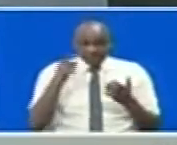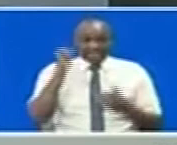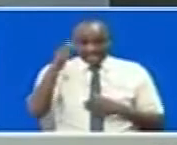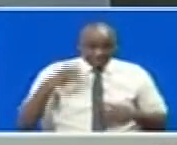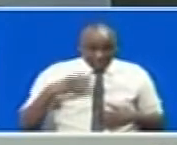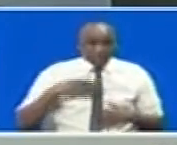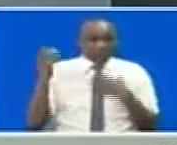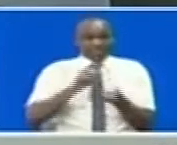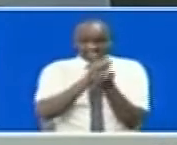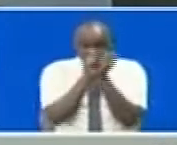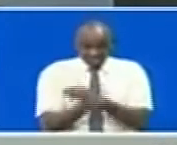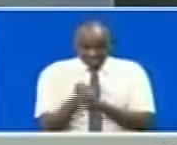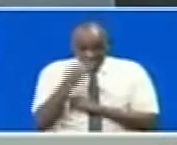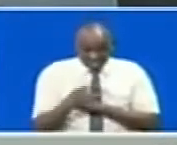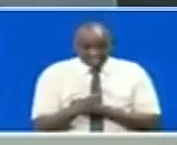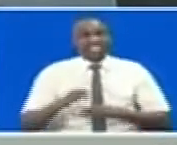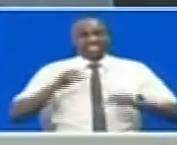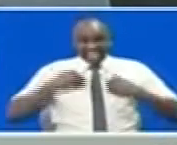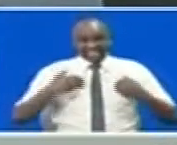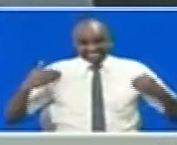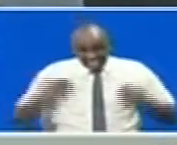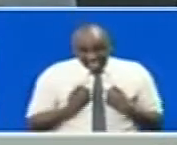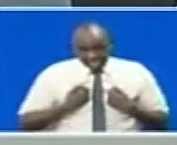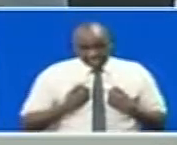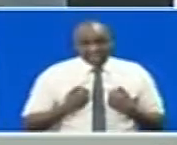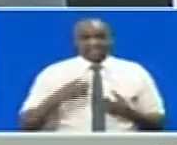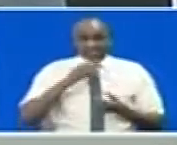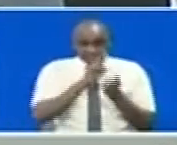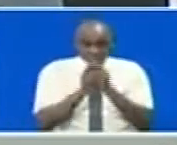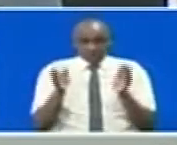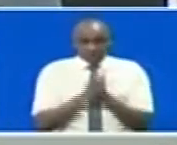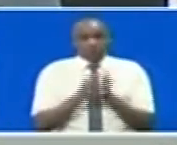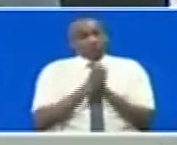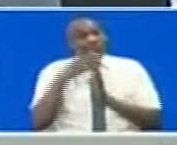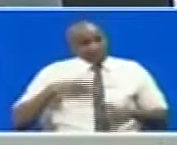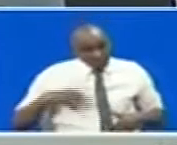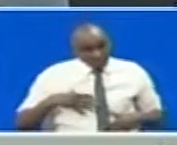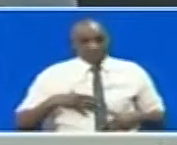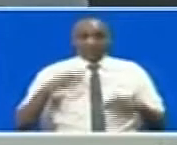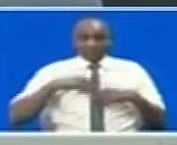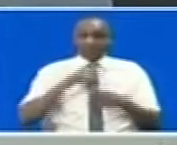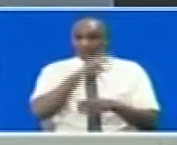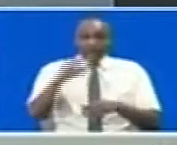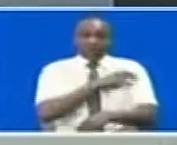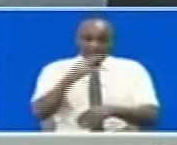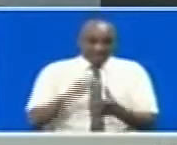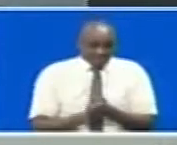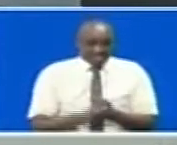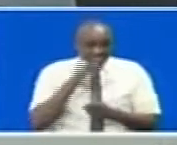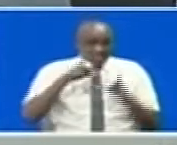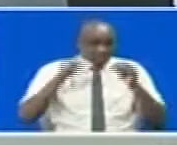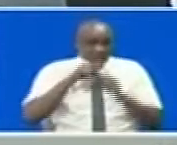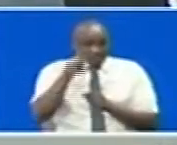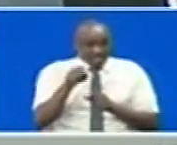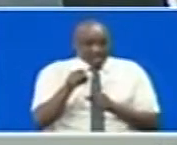going to bring a revolution. Enough is enough. We're tired. Revolution is with the people. People power, people power. This was the statement that